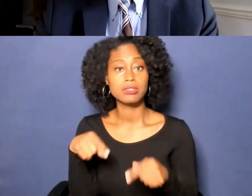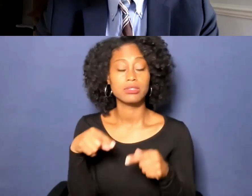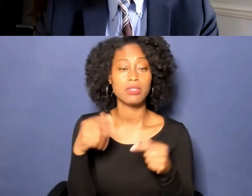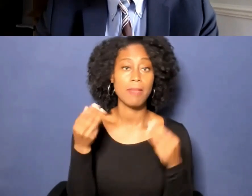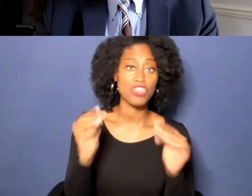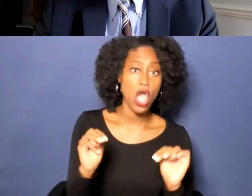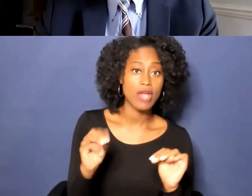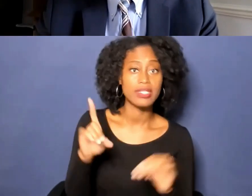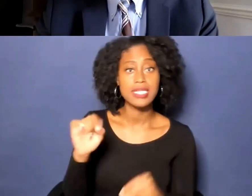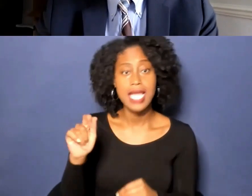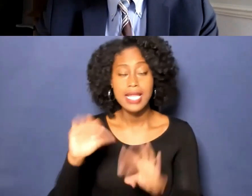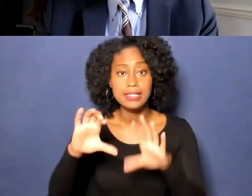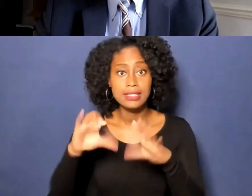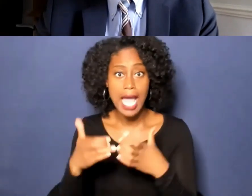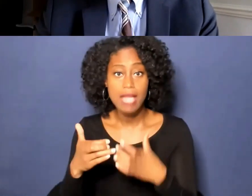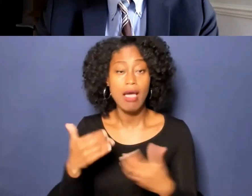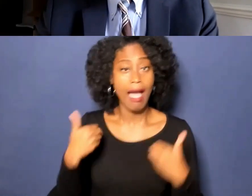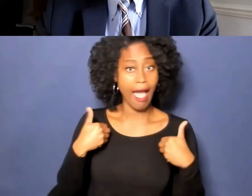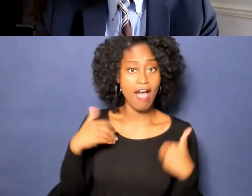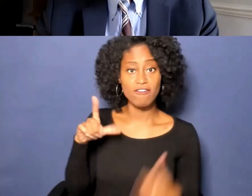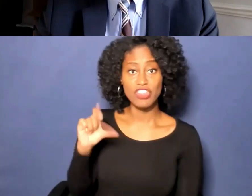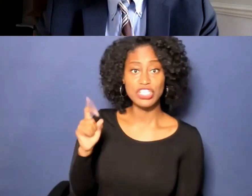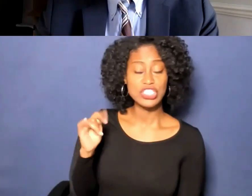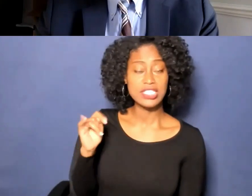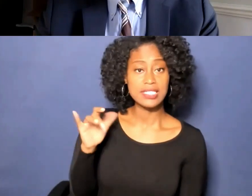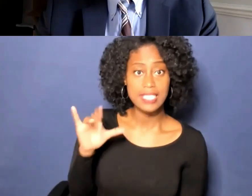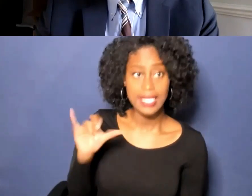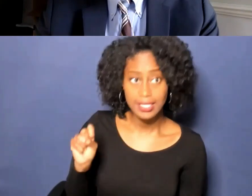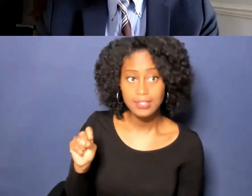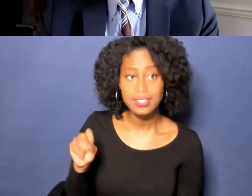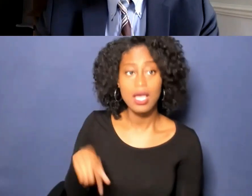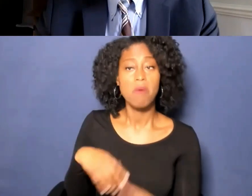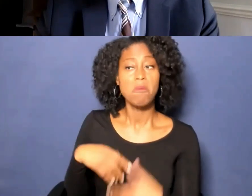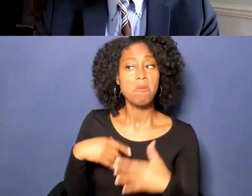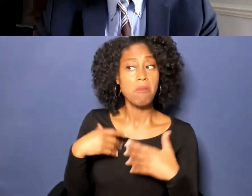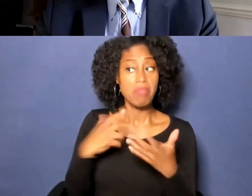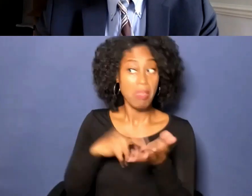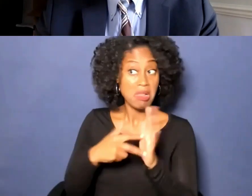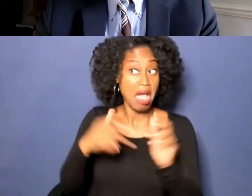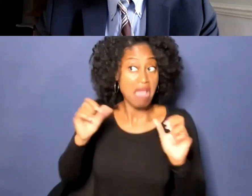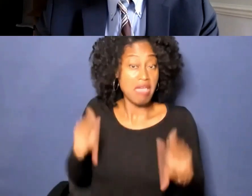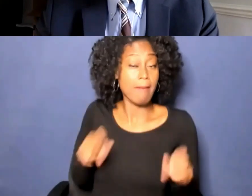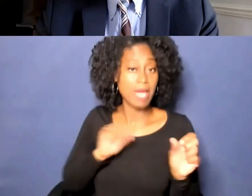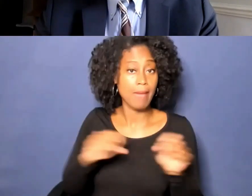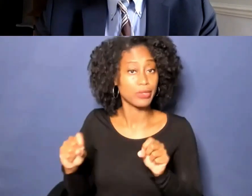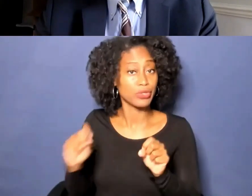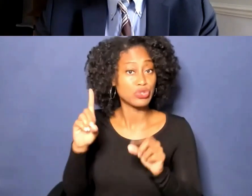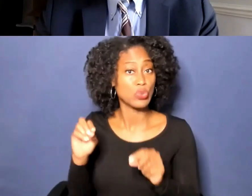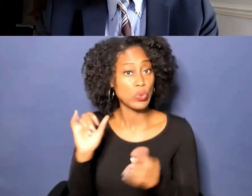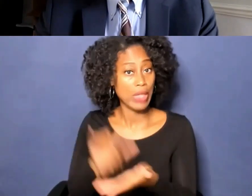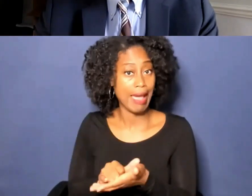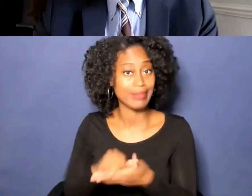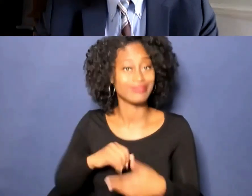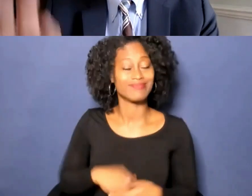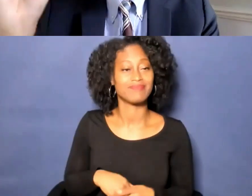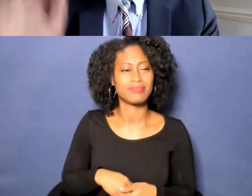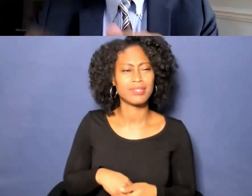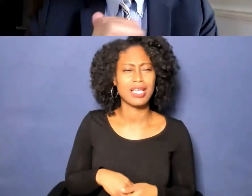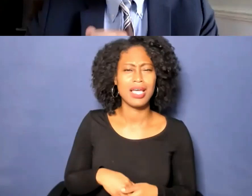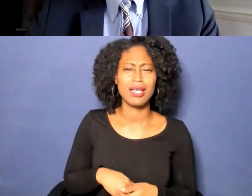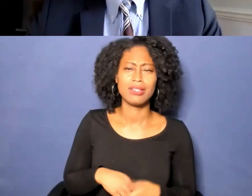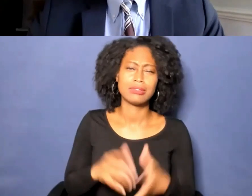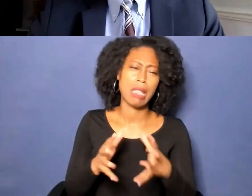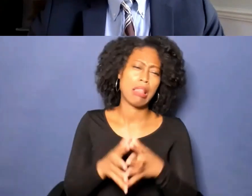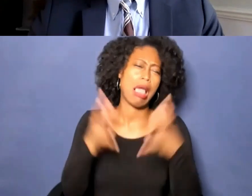the logistics in hand to be able to do so. There was a question, there's been a whole set of questions